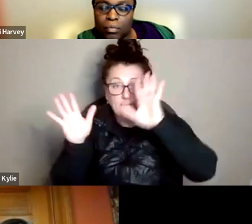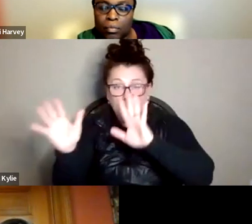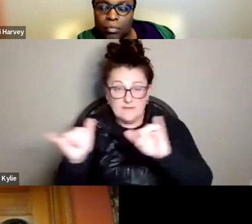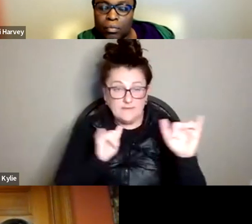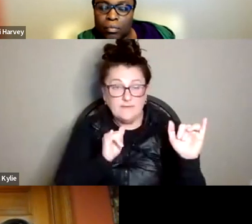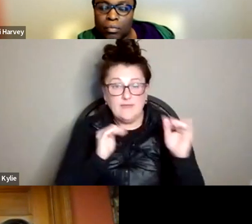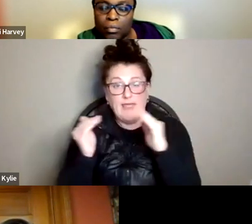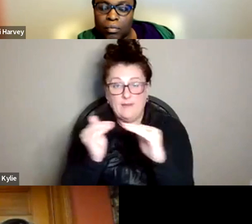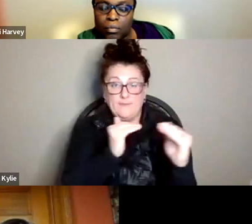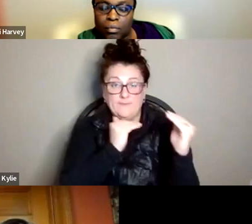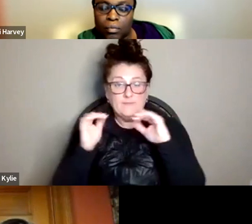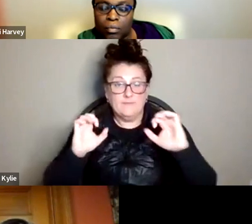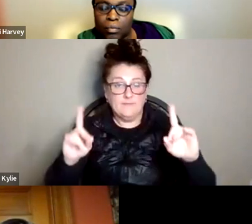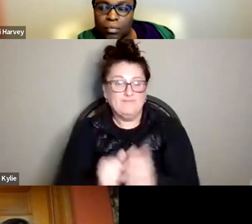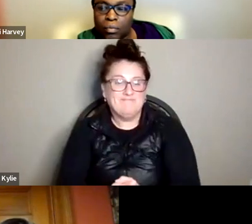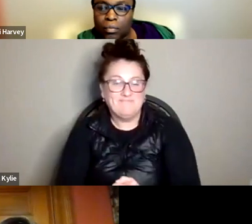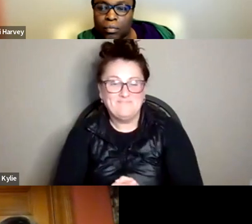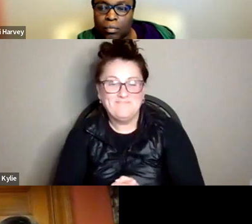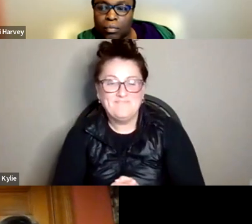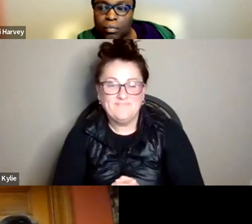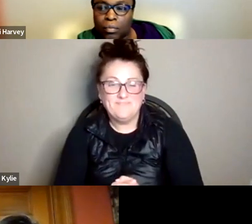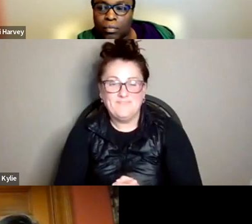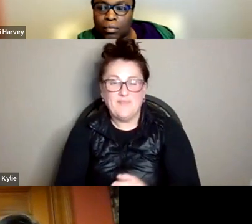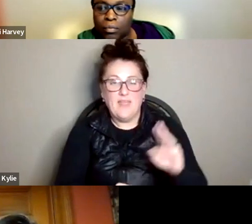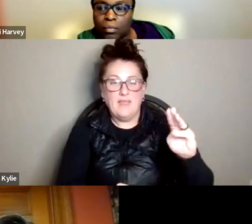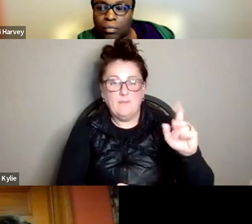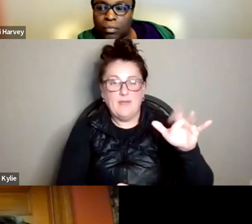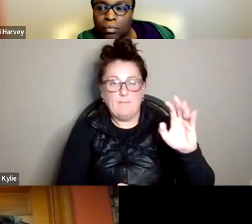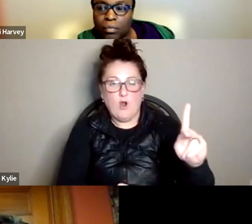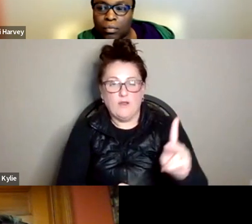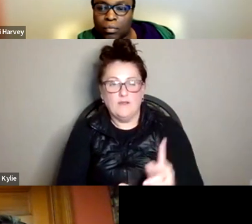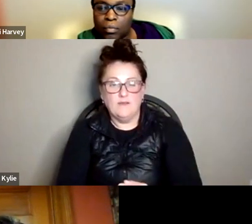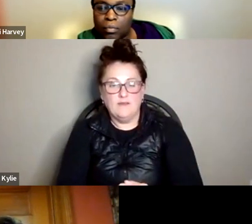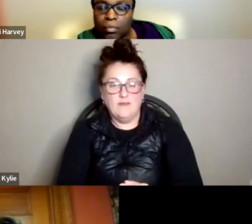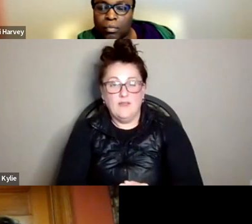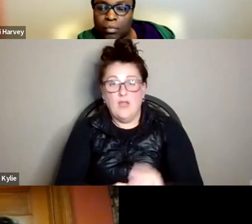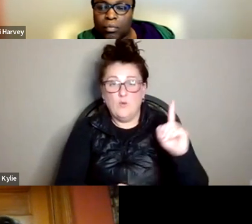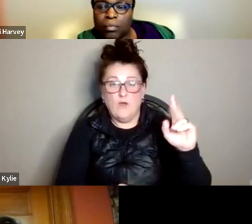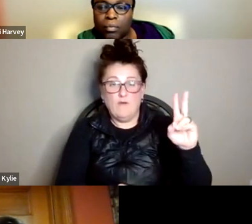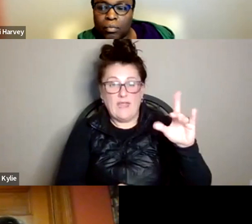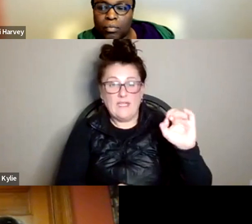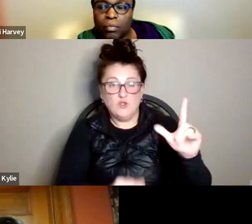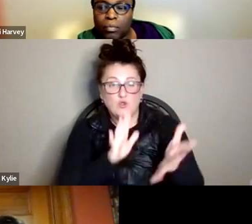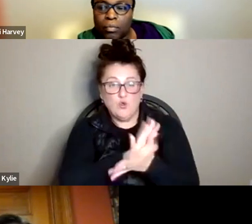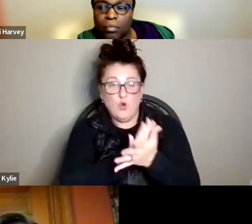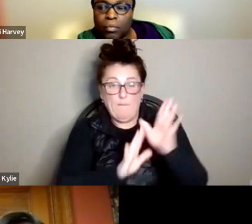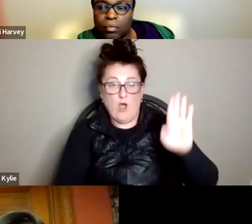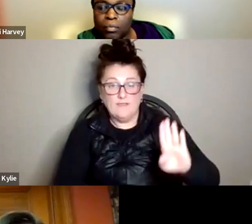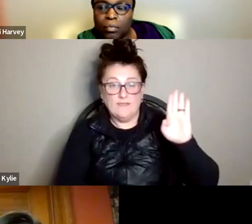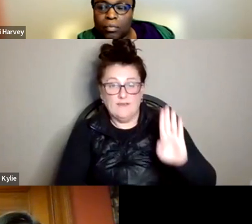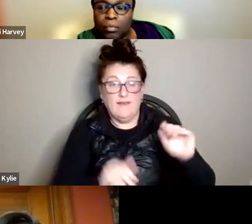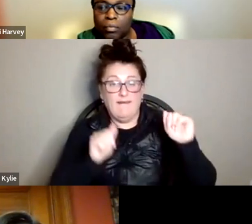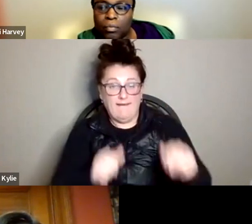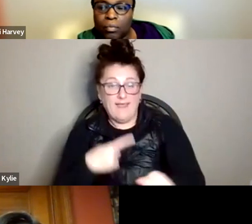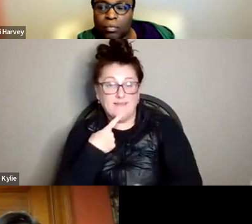are learning an equitable education. I'm at Madison Park, you know, the only vocational school in the city of Boston. One thing I can